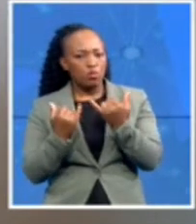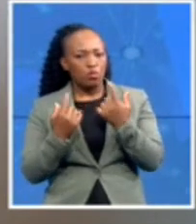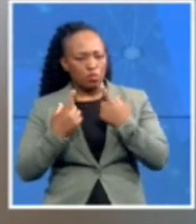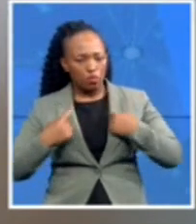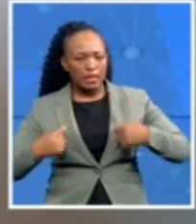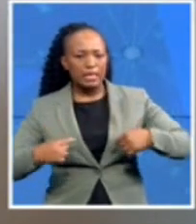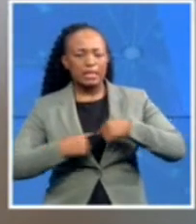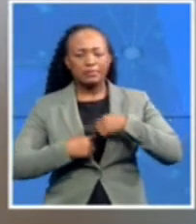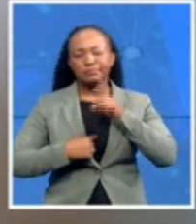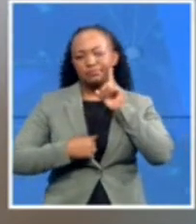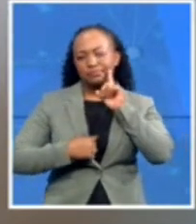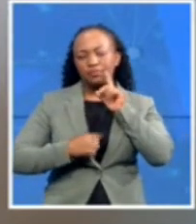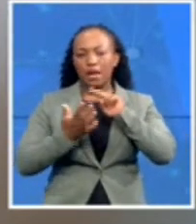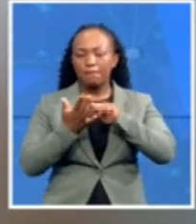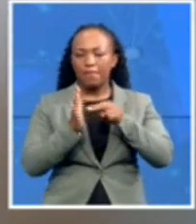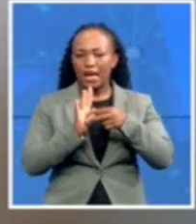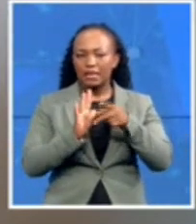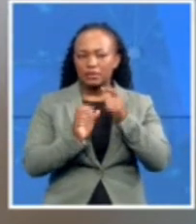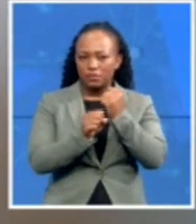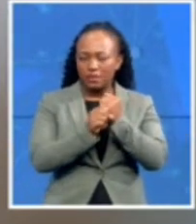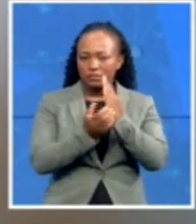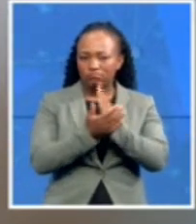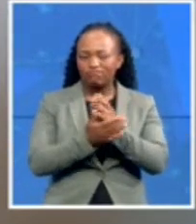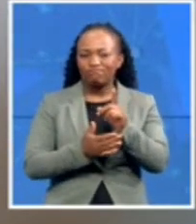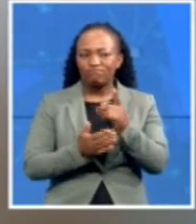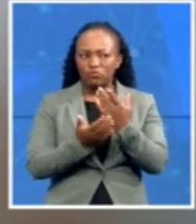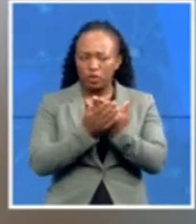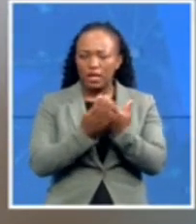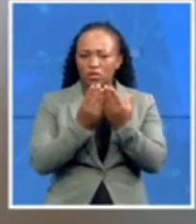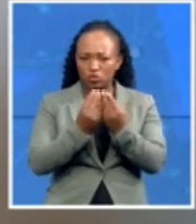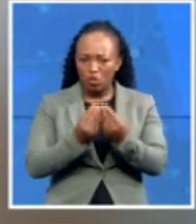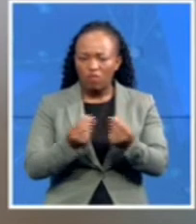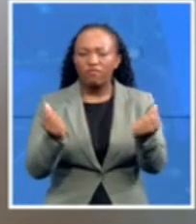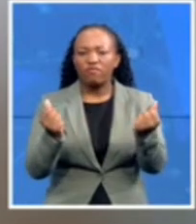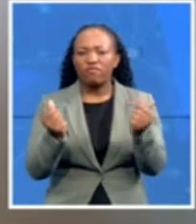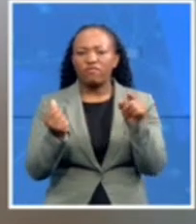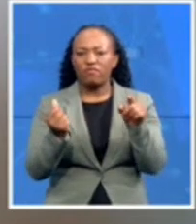can address the fact that we will lose this